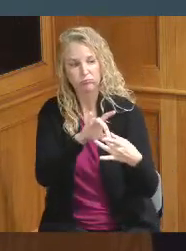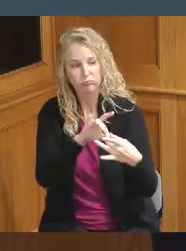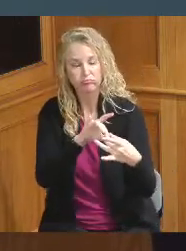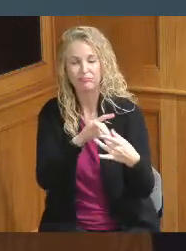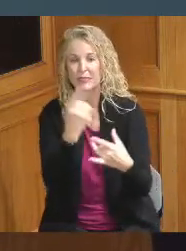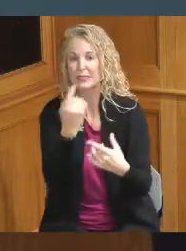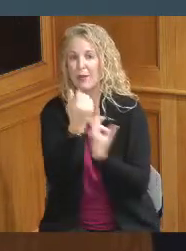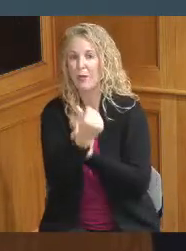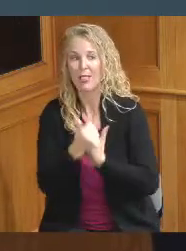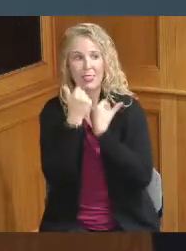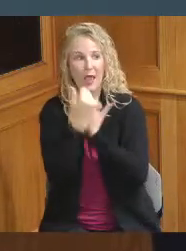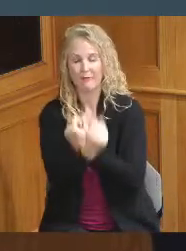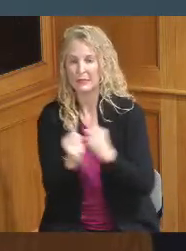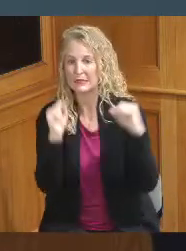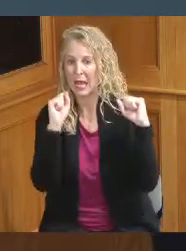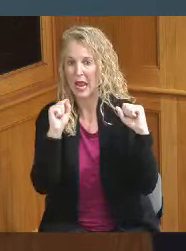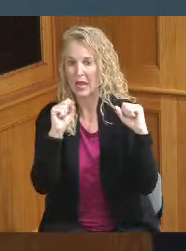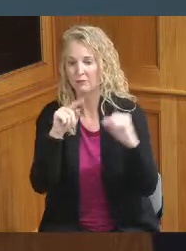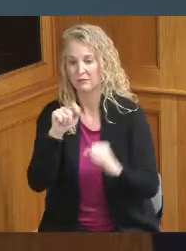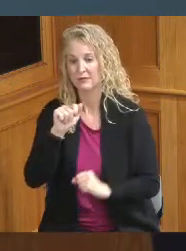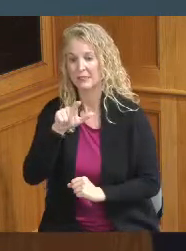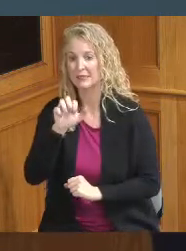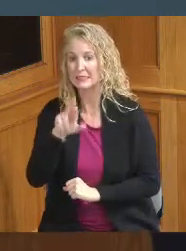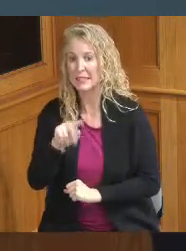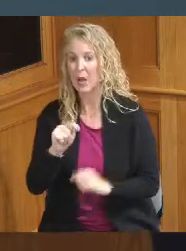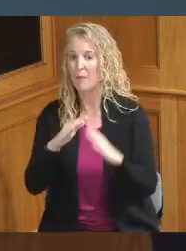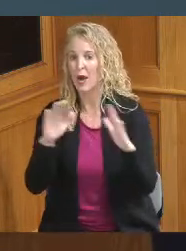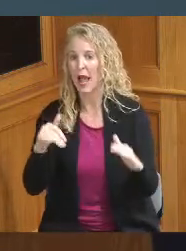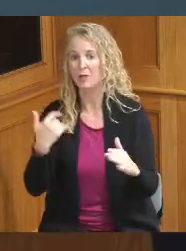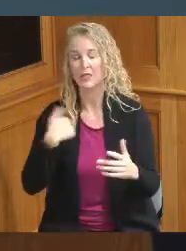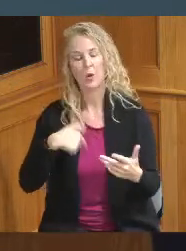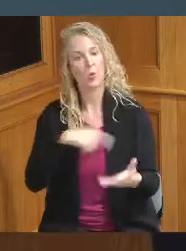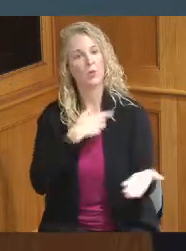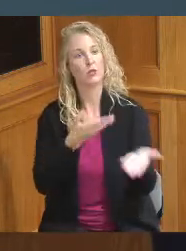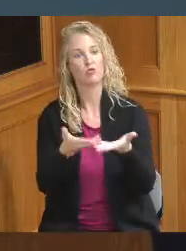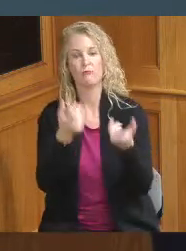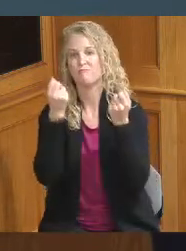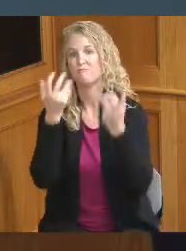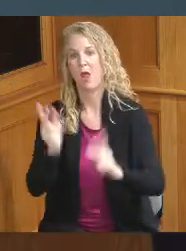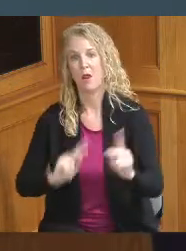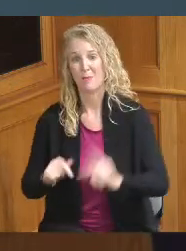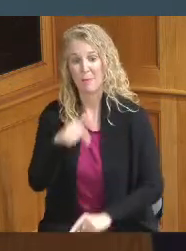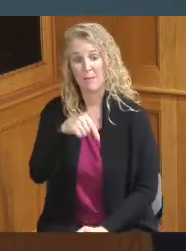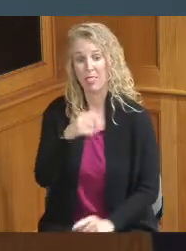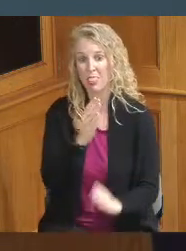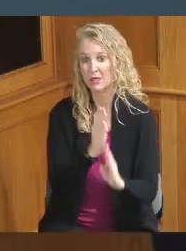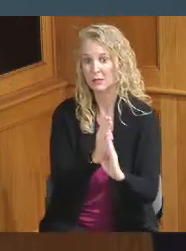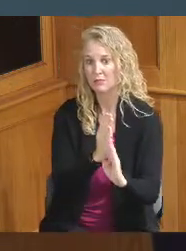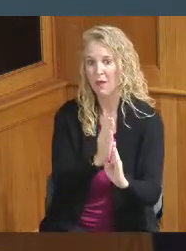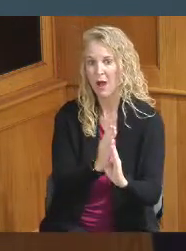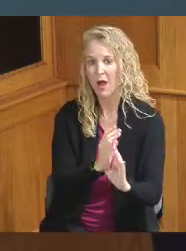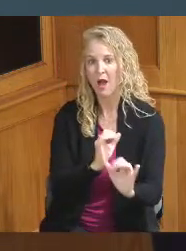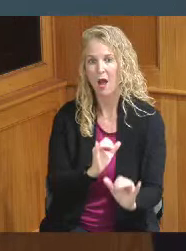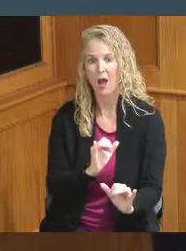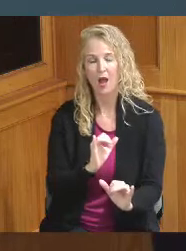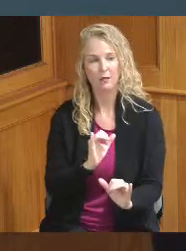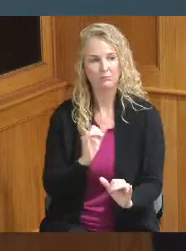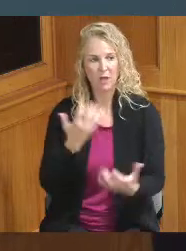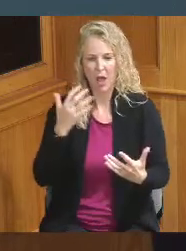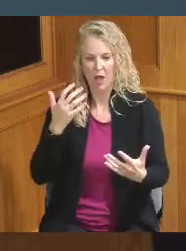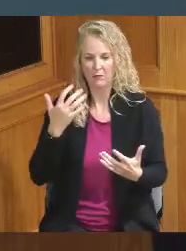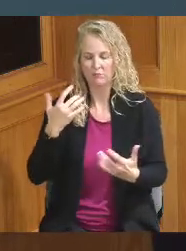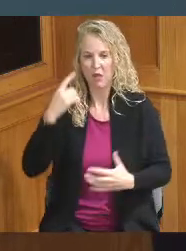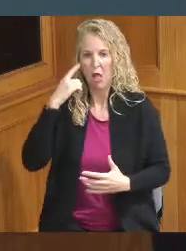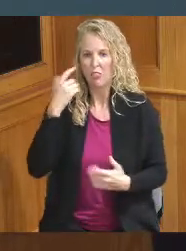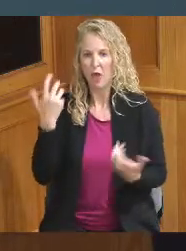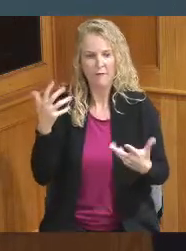Those are the kinds of things. Talbert House said they serve a lot of people, and they do. But they said on this bus, this people, they thought they had everybody. But when they